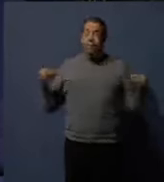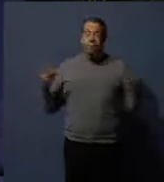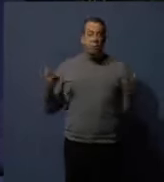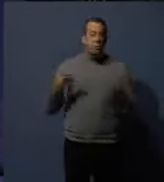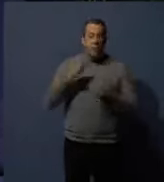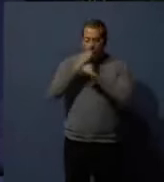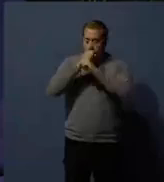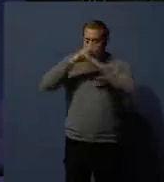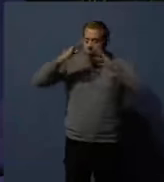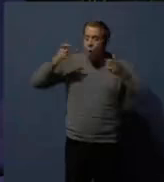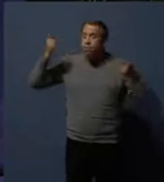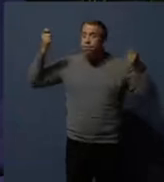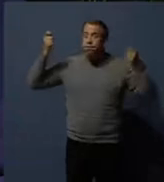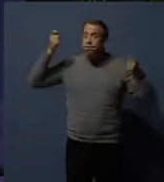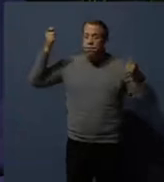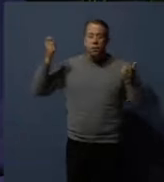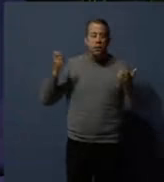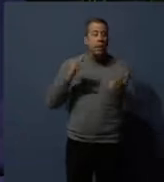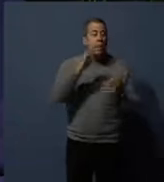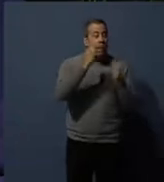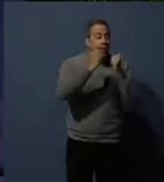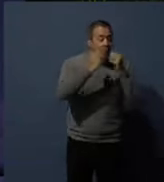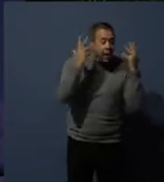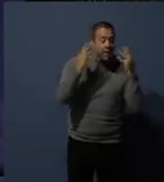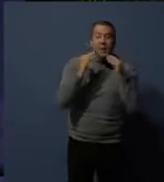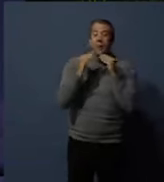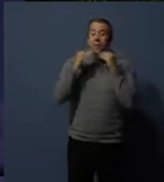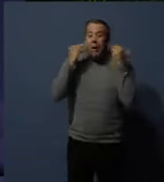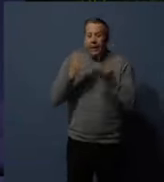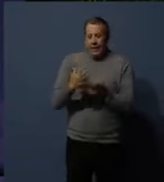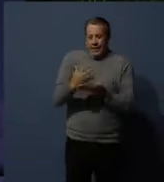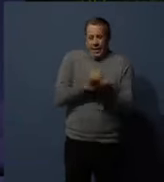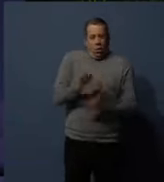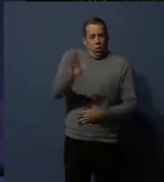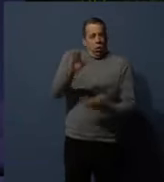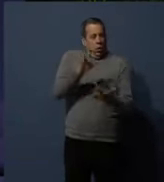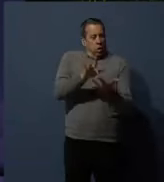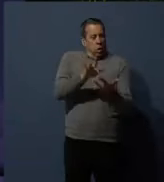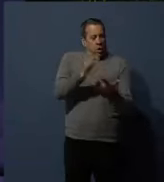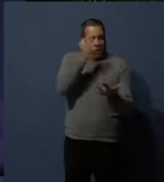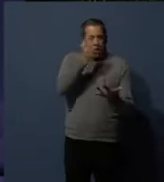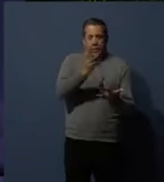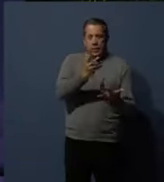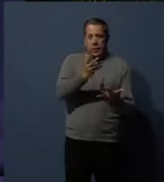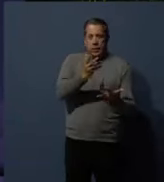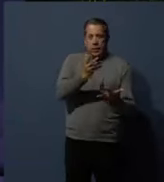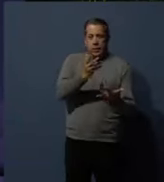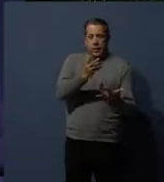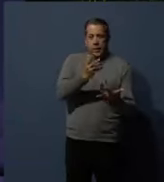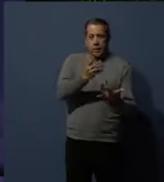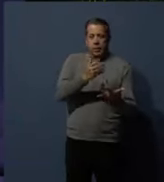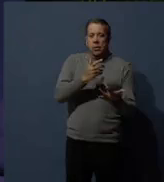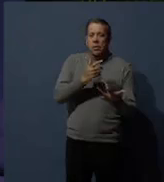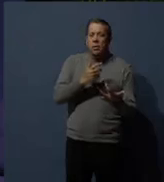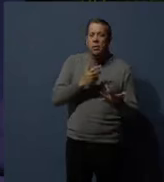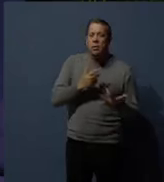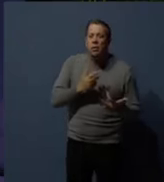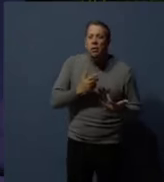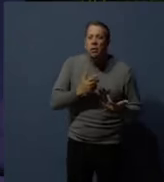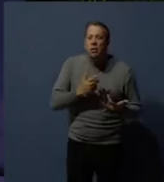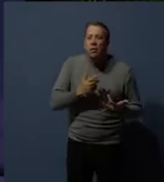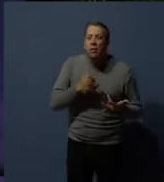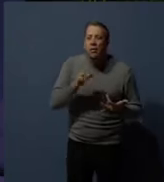friendly and smile. And number four, get their contact information. I said content, oh my gosh, I didn't edit this at all,